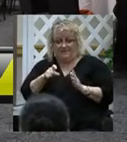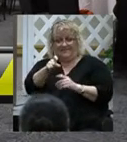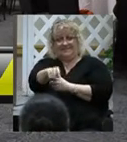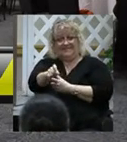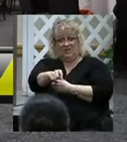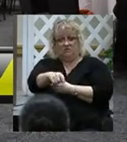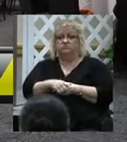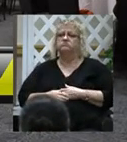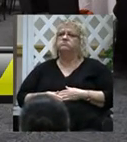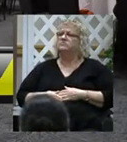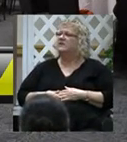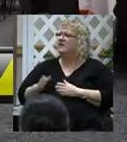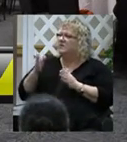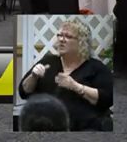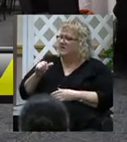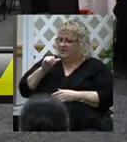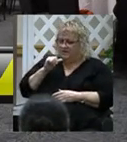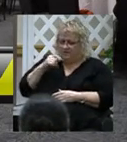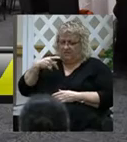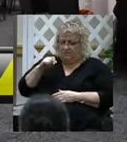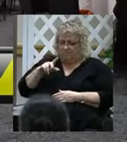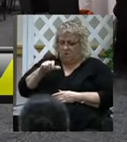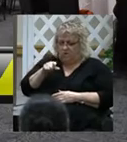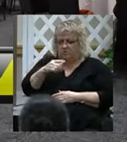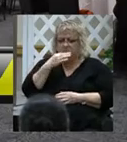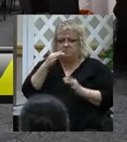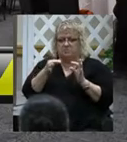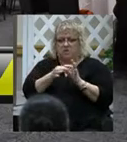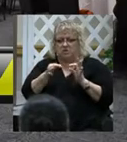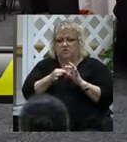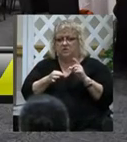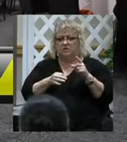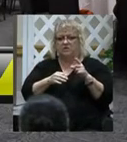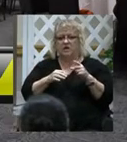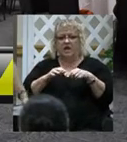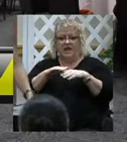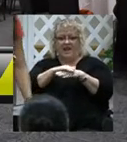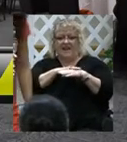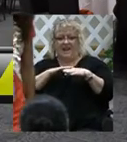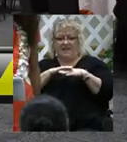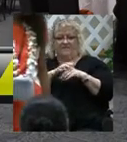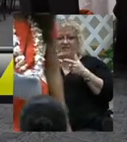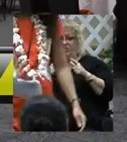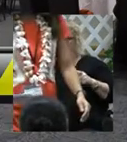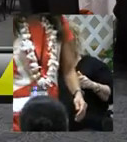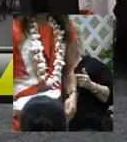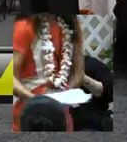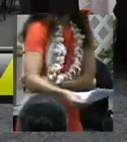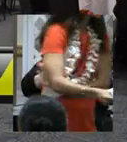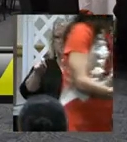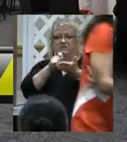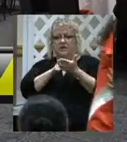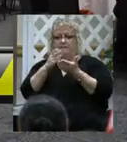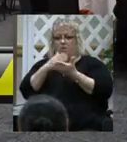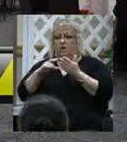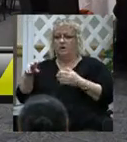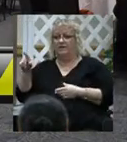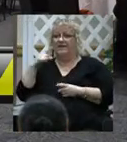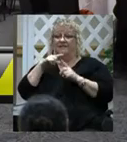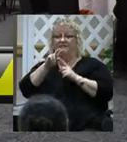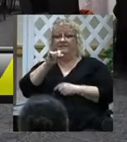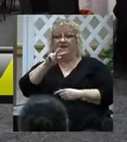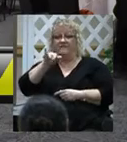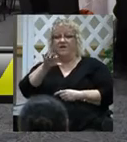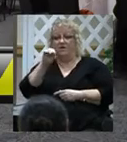think it might have been Paula, you mentioned that because the native languages don't have a written version, and yet we talked